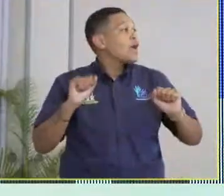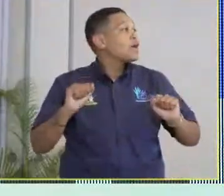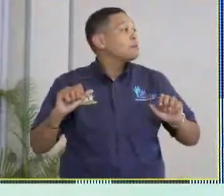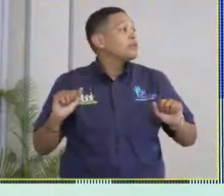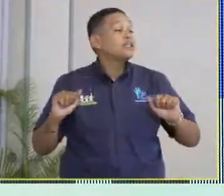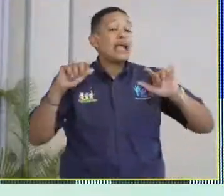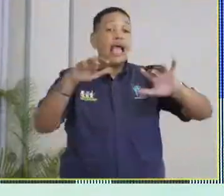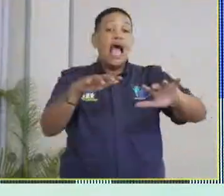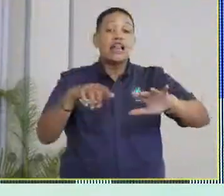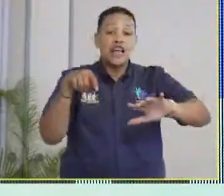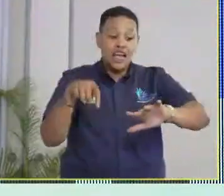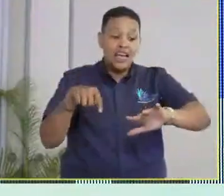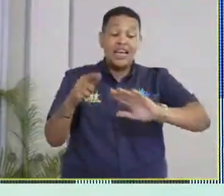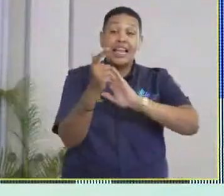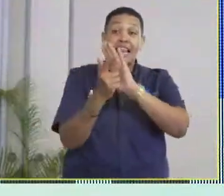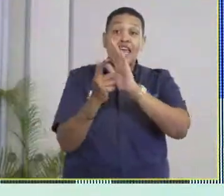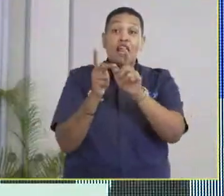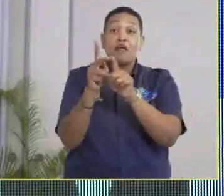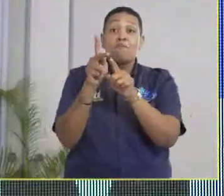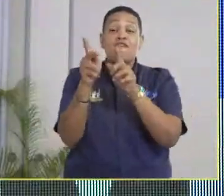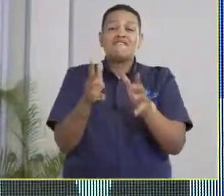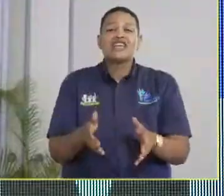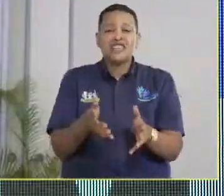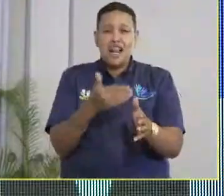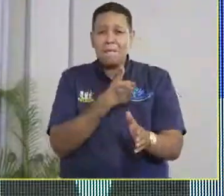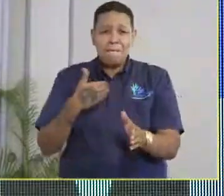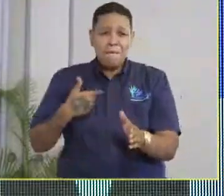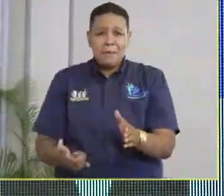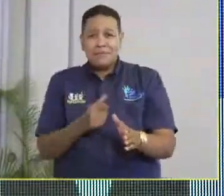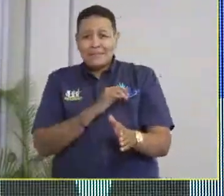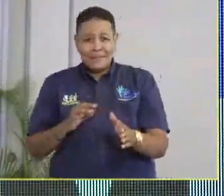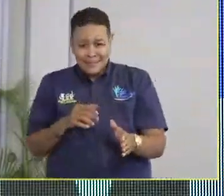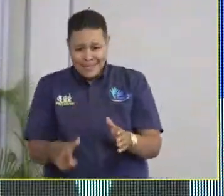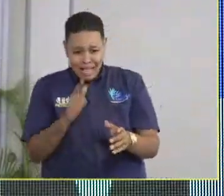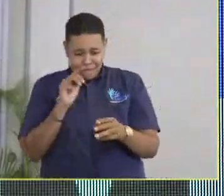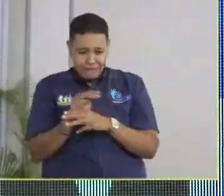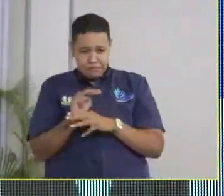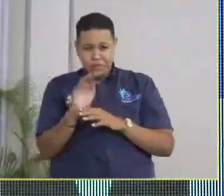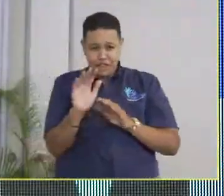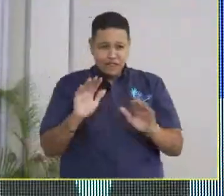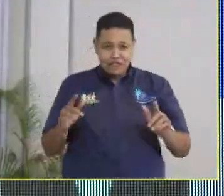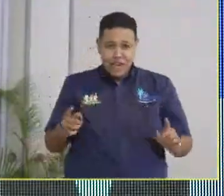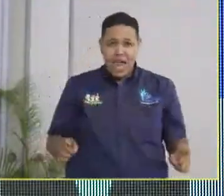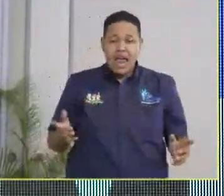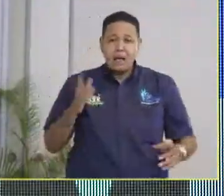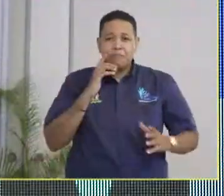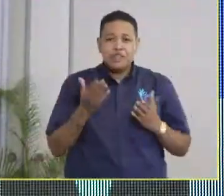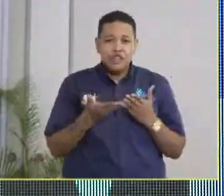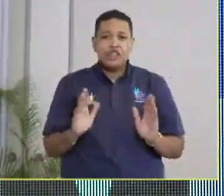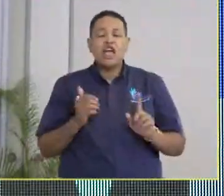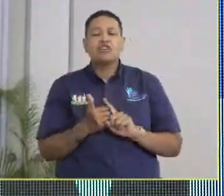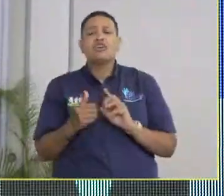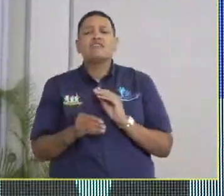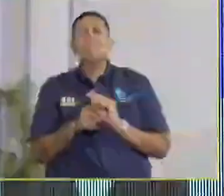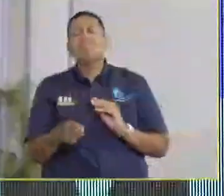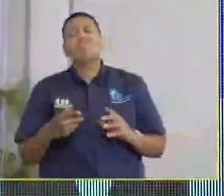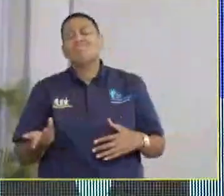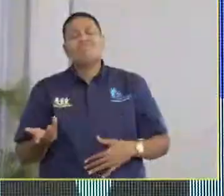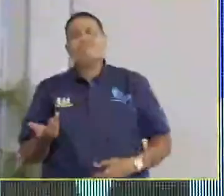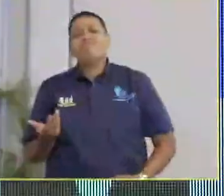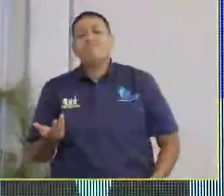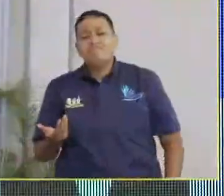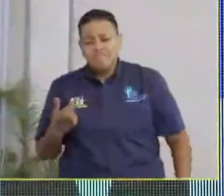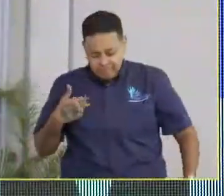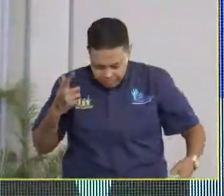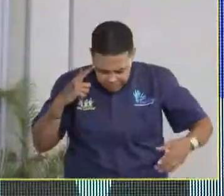gather legal professionals, members of the staff of the ministry, general.